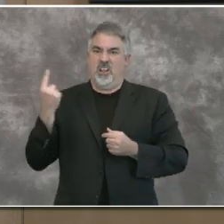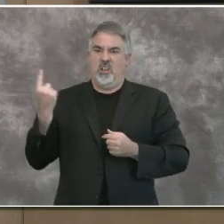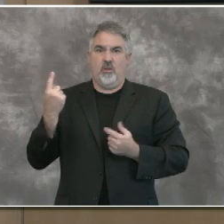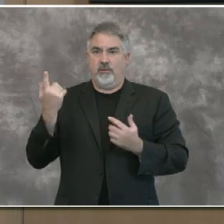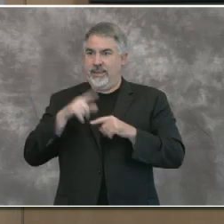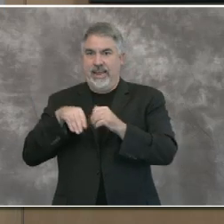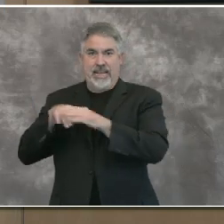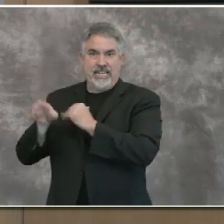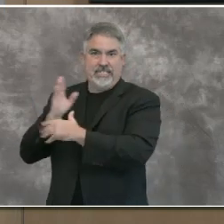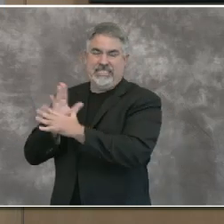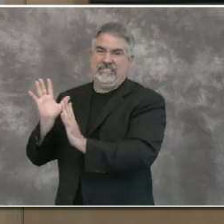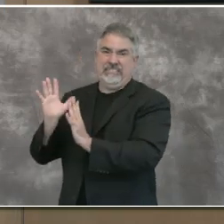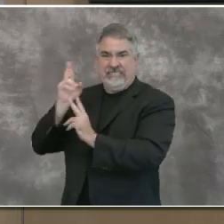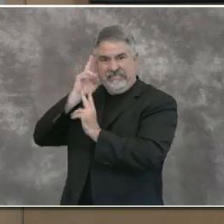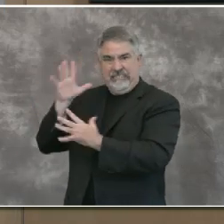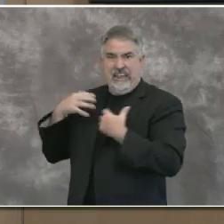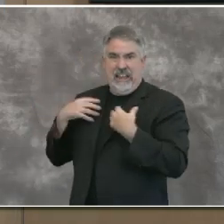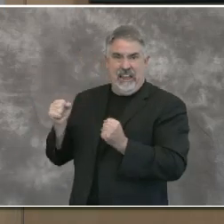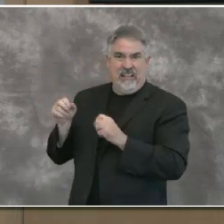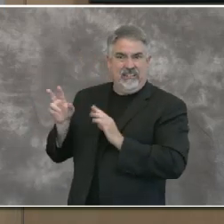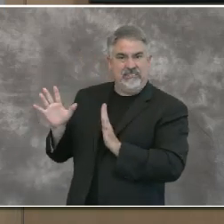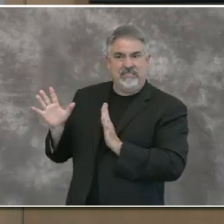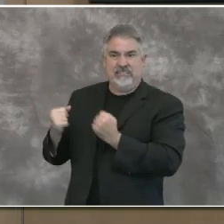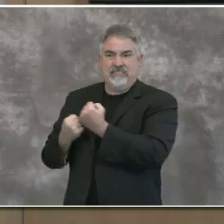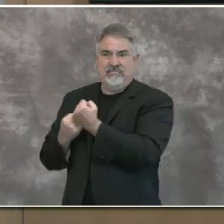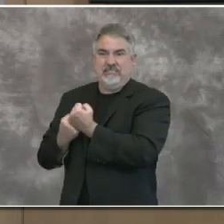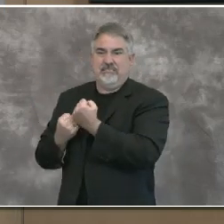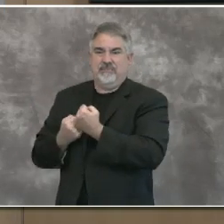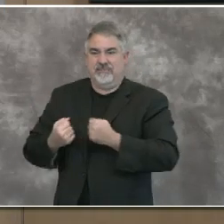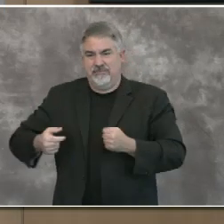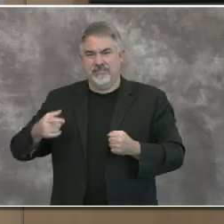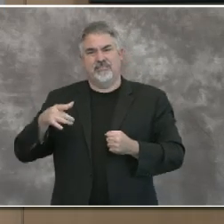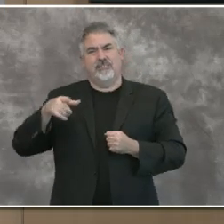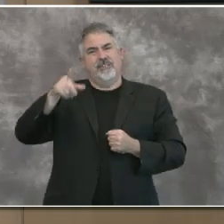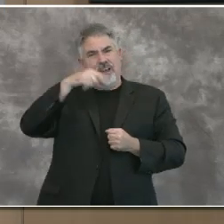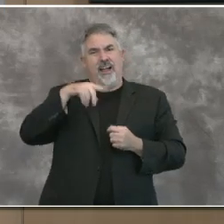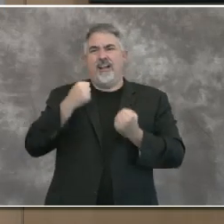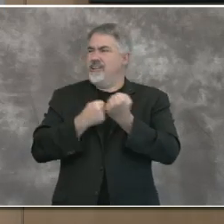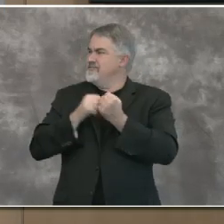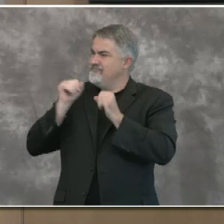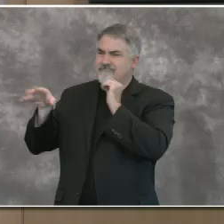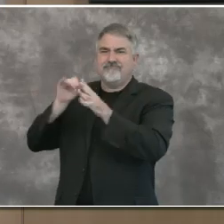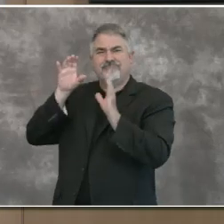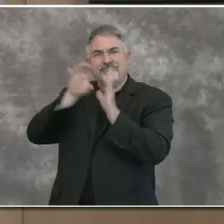John Willett, and I hope you will get involved in our campaign.